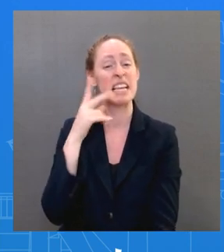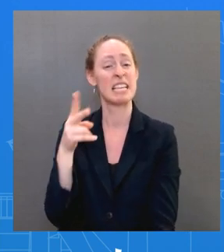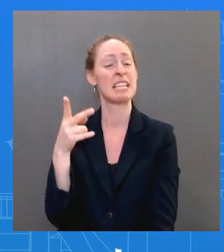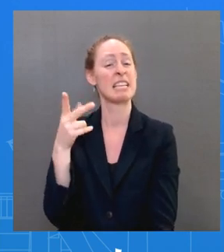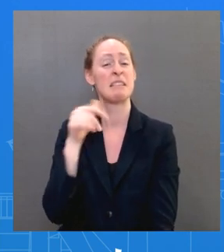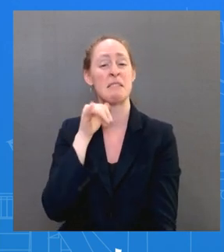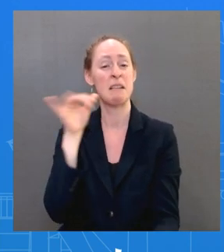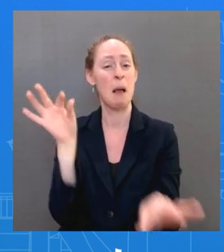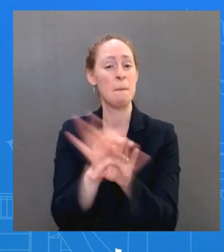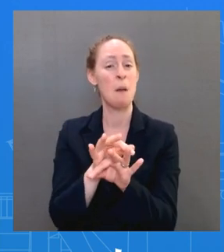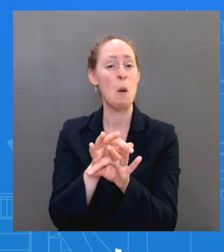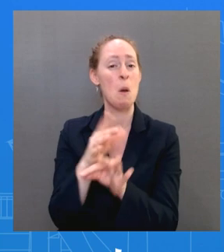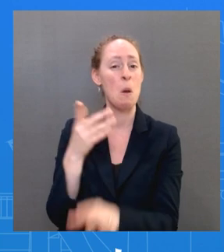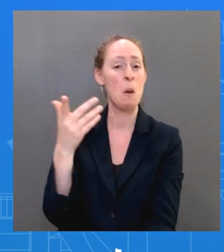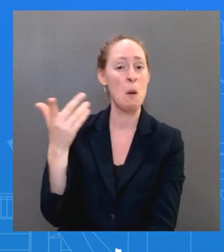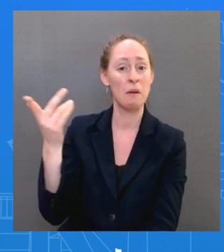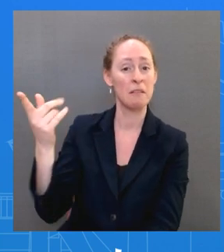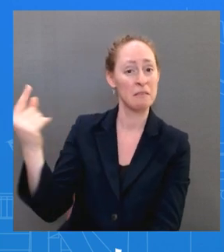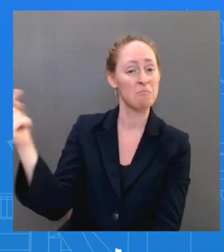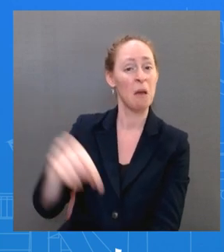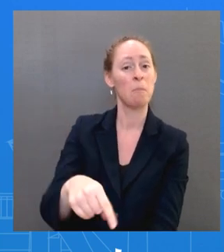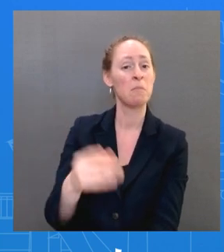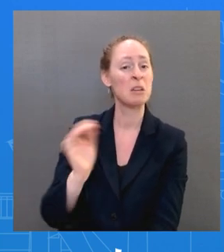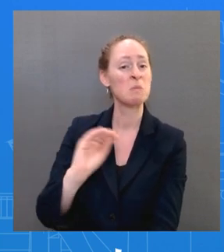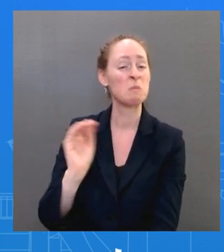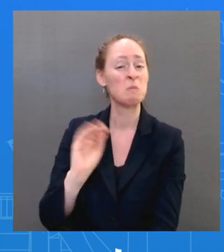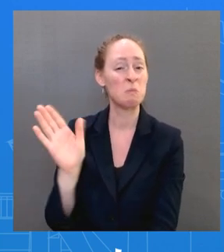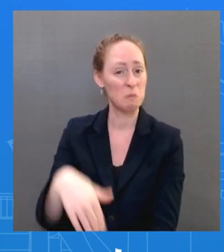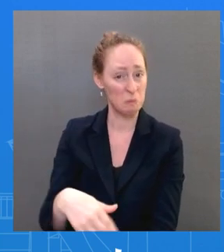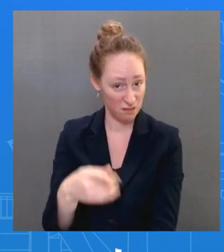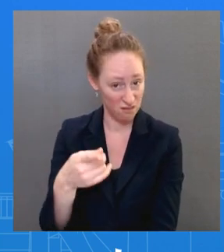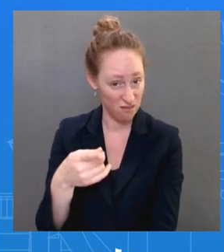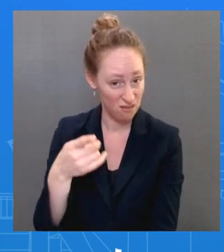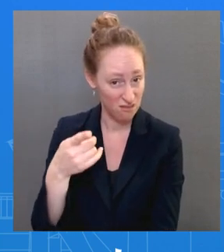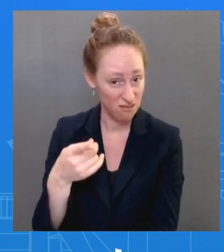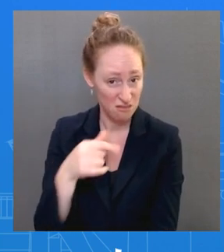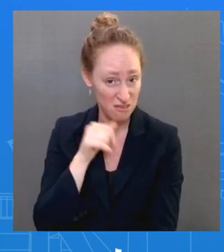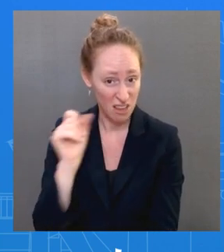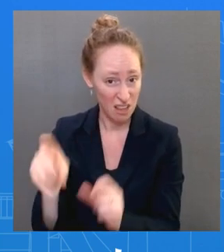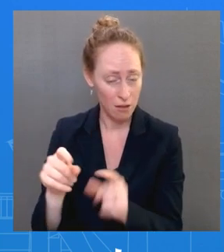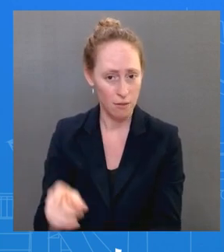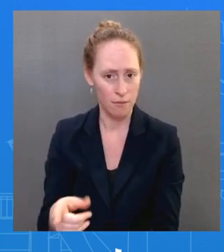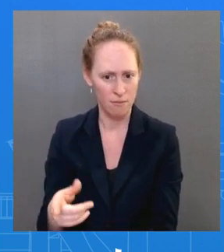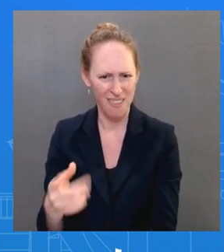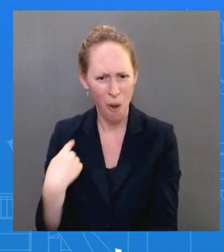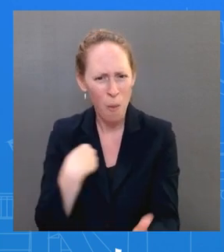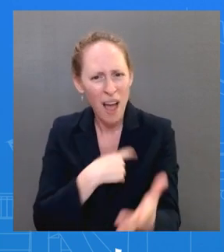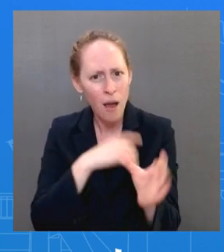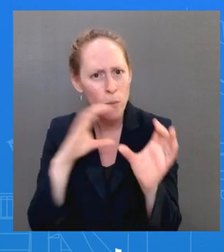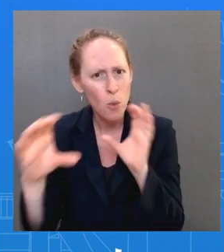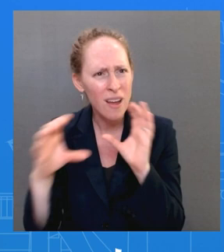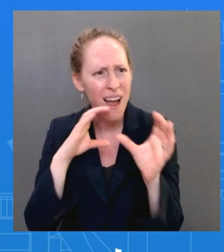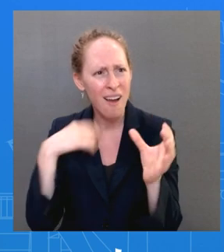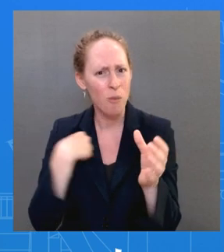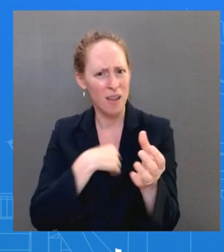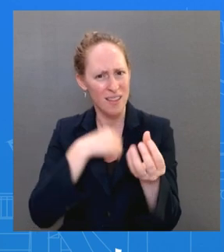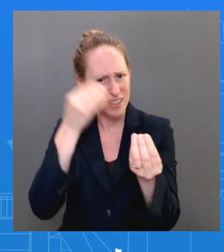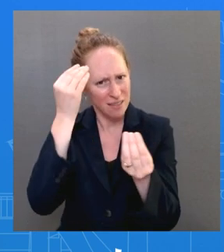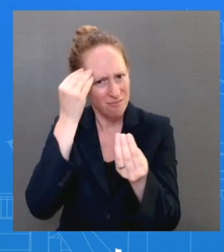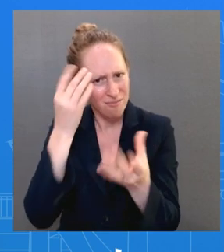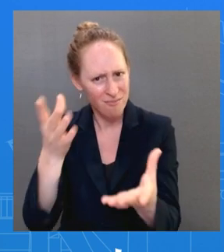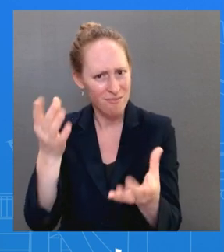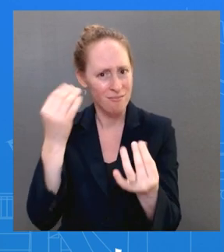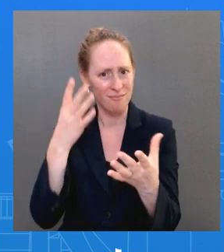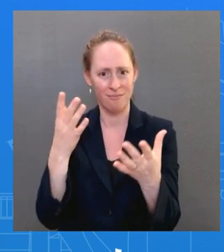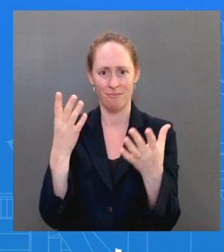are assuring the public. We've been here now, 45 minutes talking to all of you. We were here an hour talking to all of